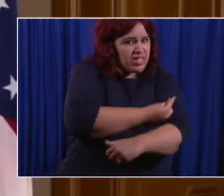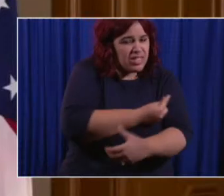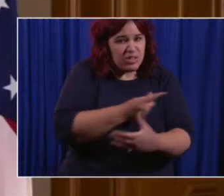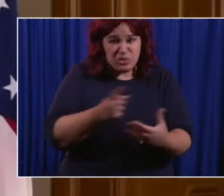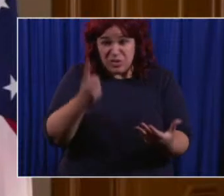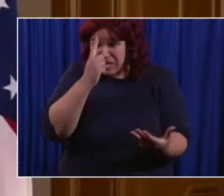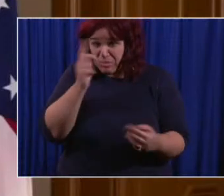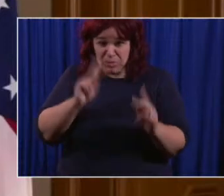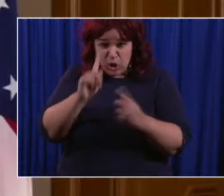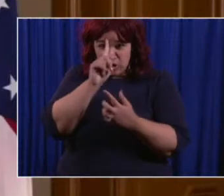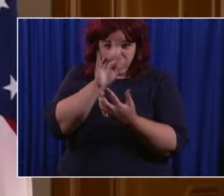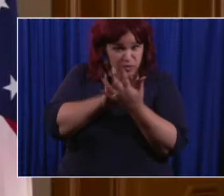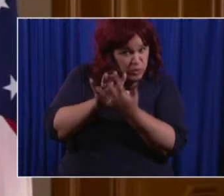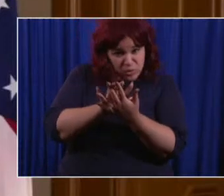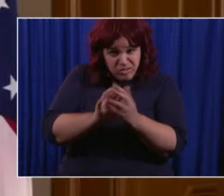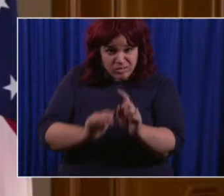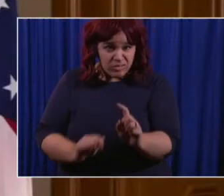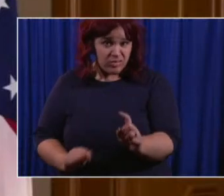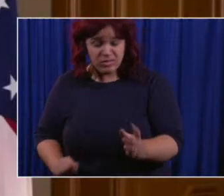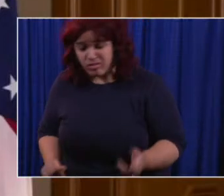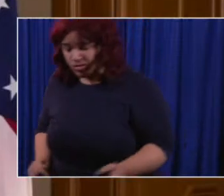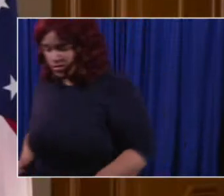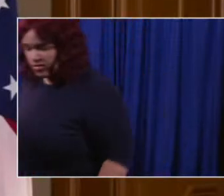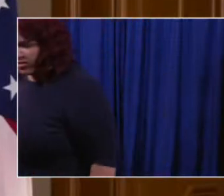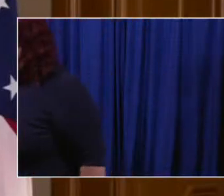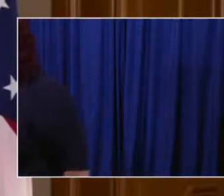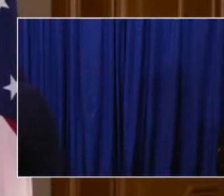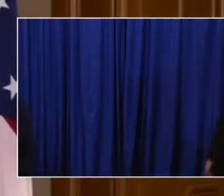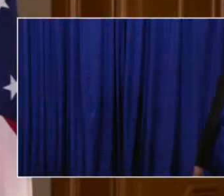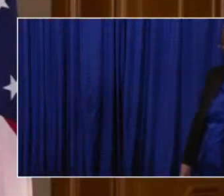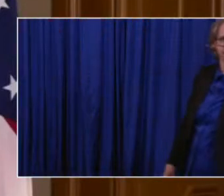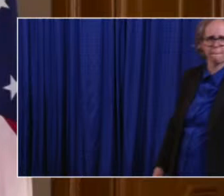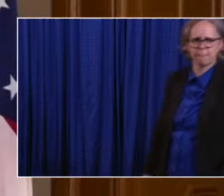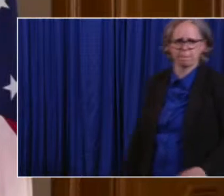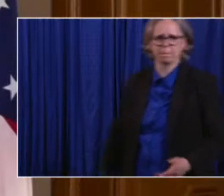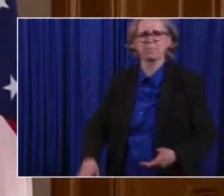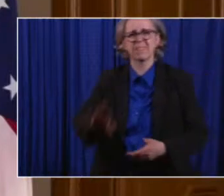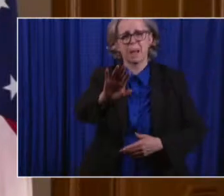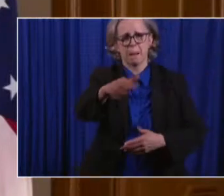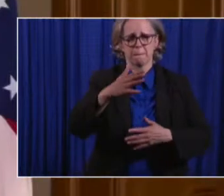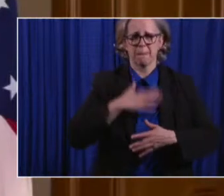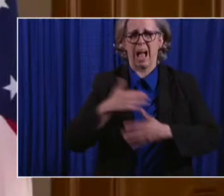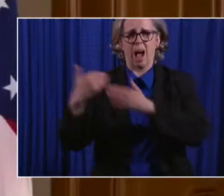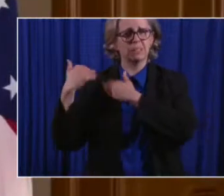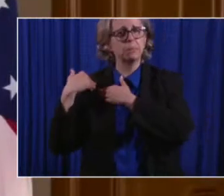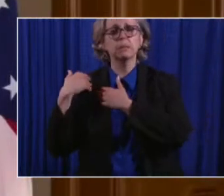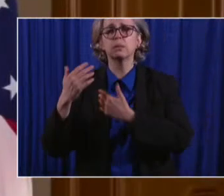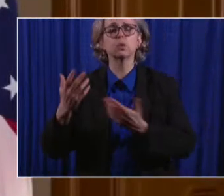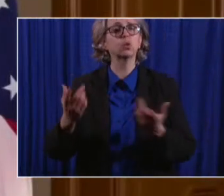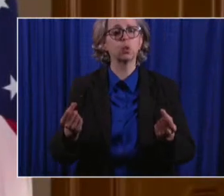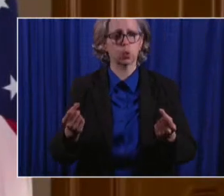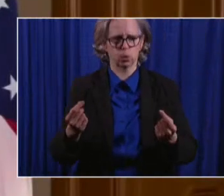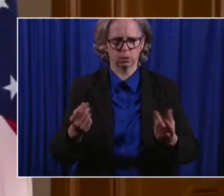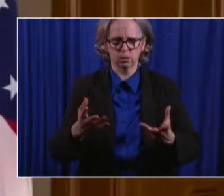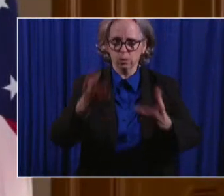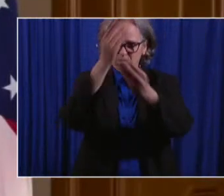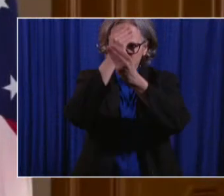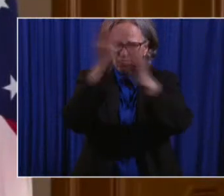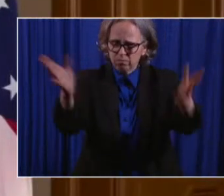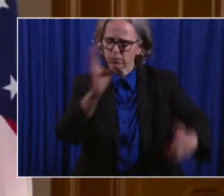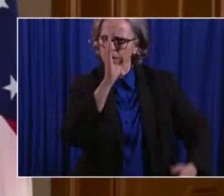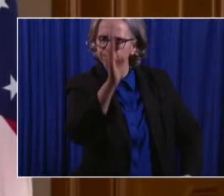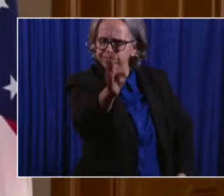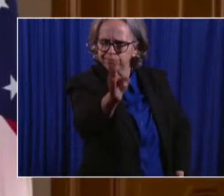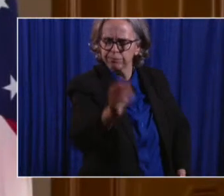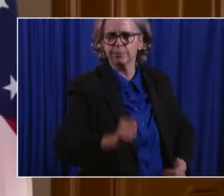I can. I've tried to do this for 15 months. This epidemic is not over with. And I don't know how many times I've